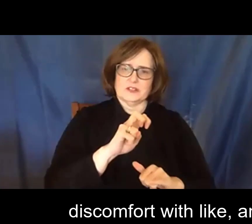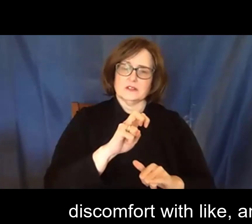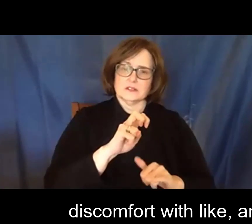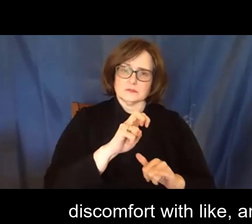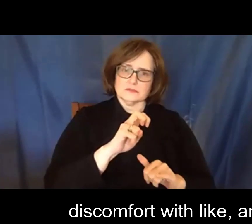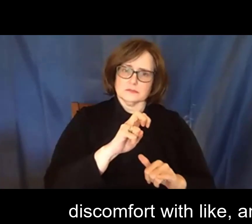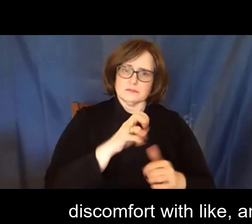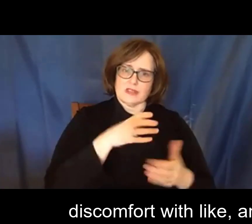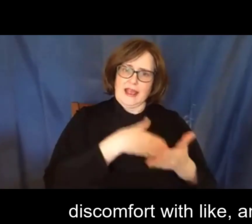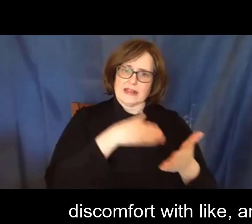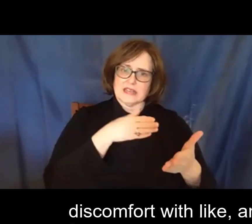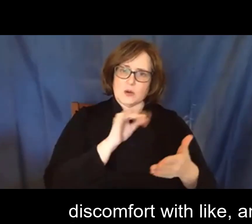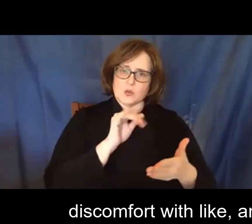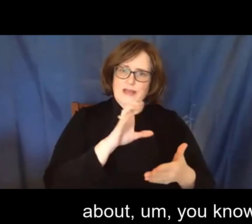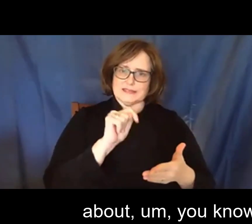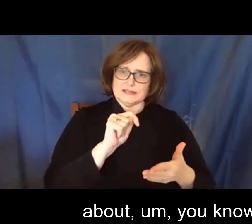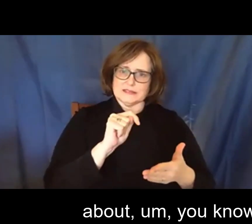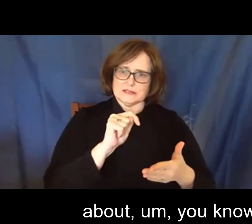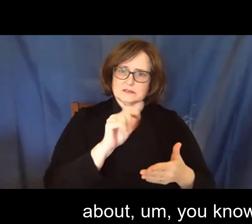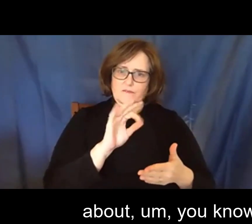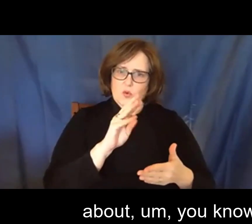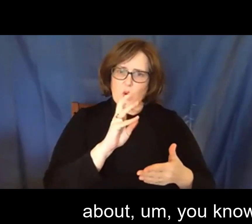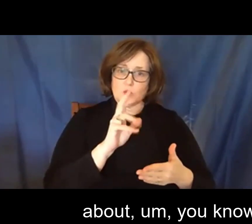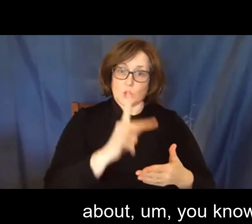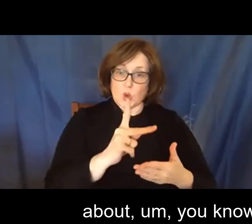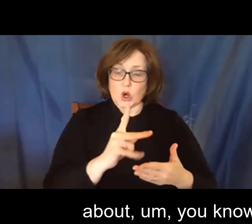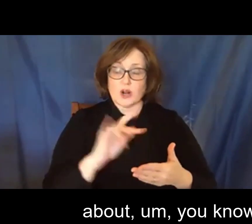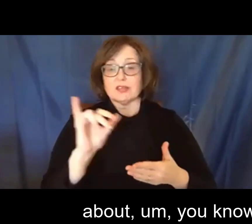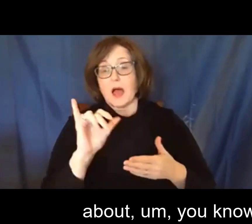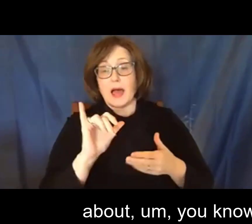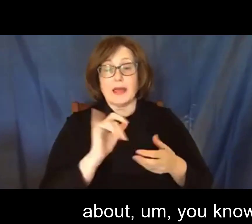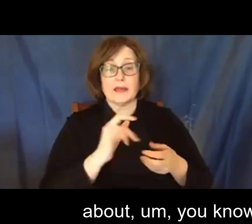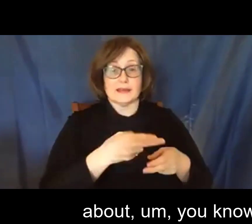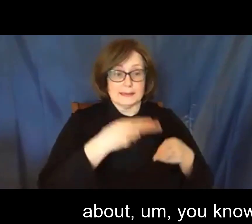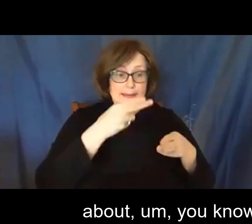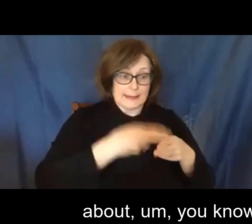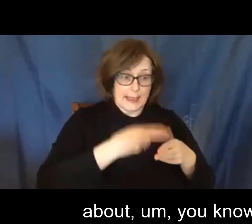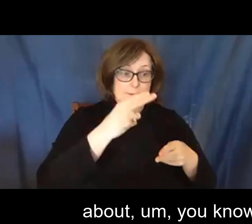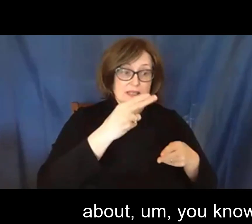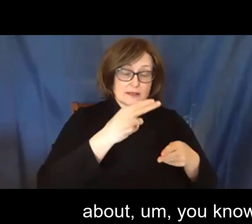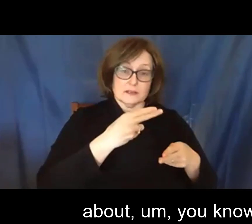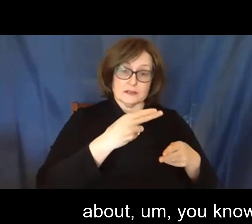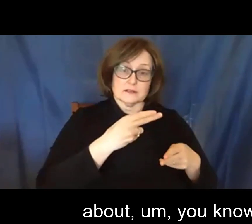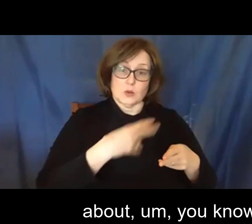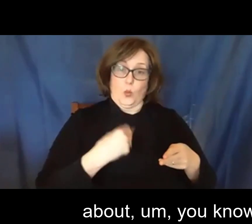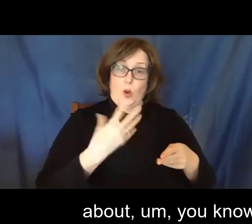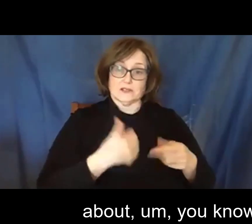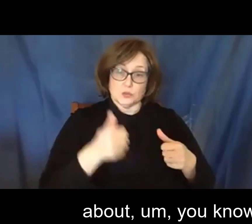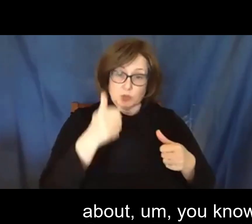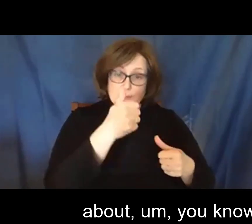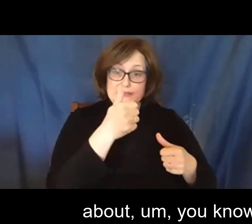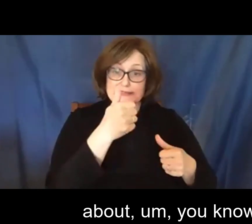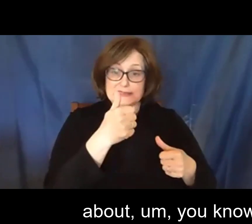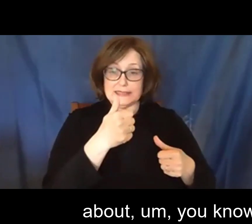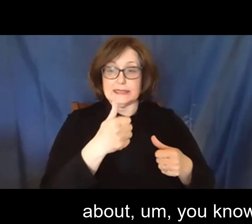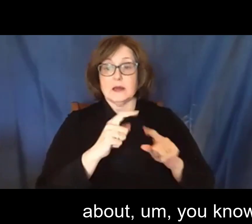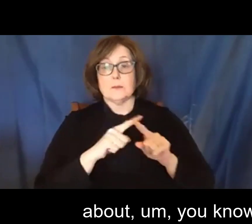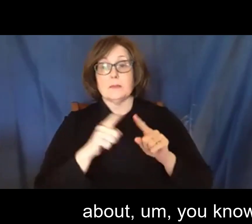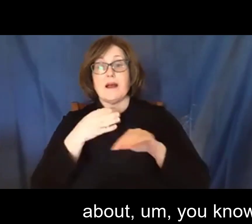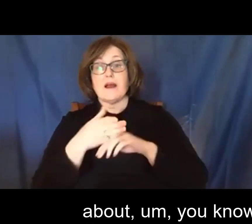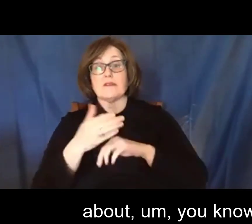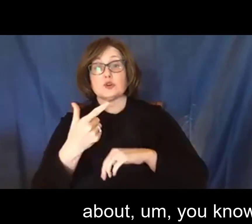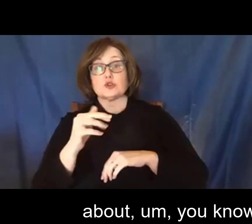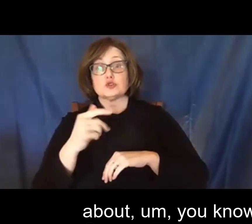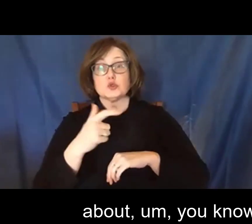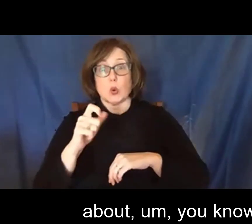think especially if with the current events about, after the murder of George Floyd and the increased attention to racial injustice in